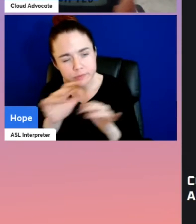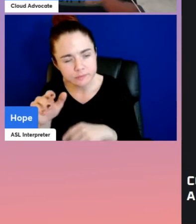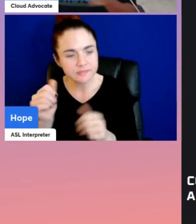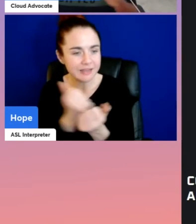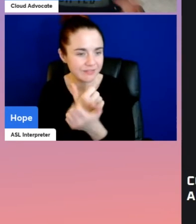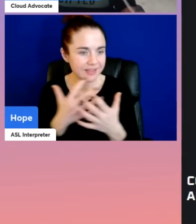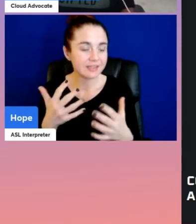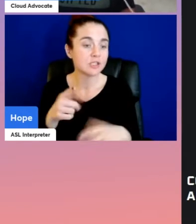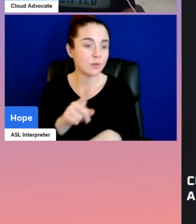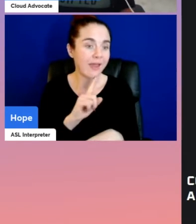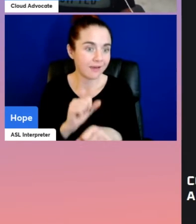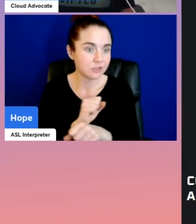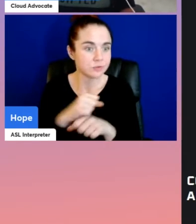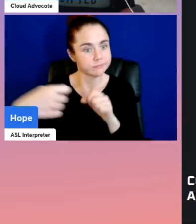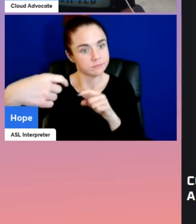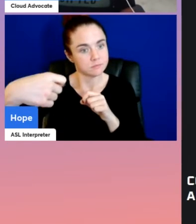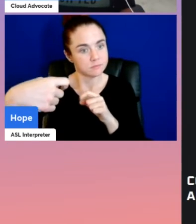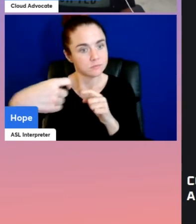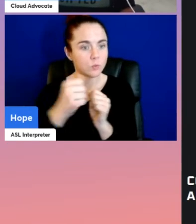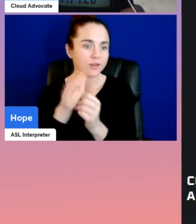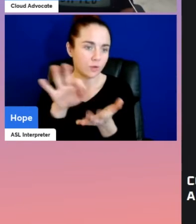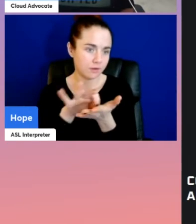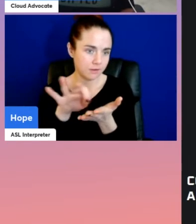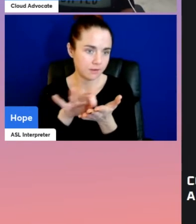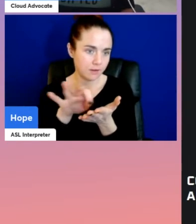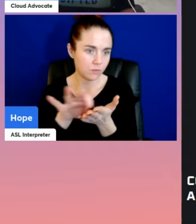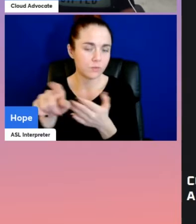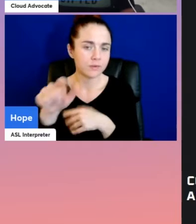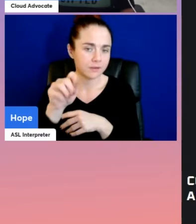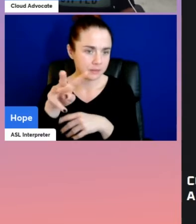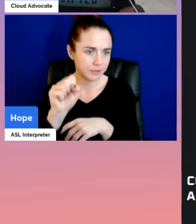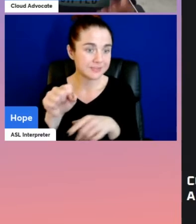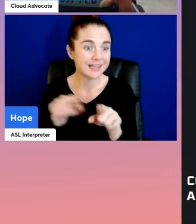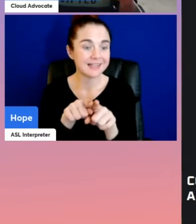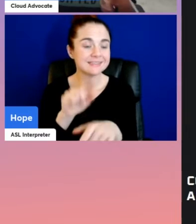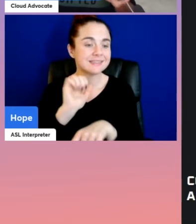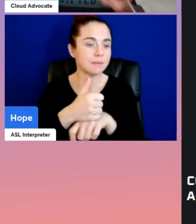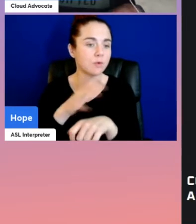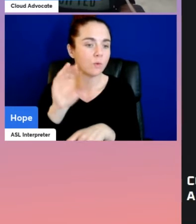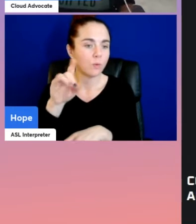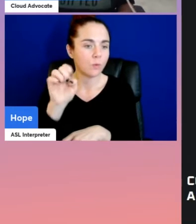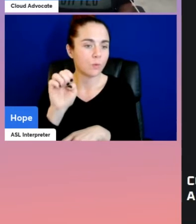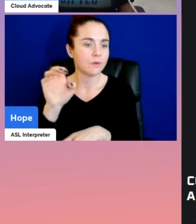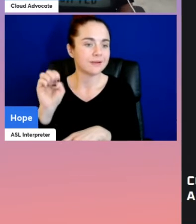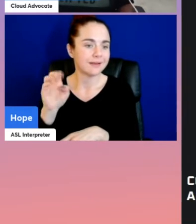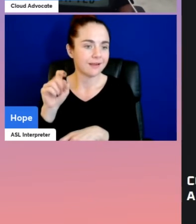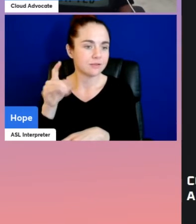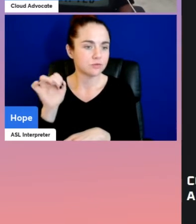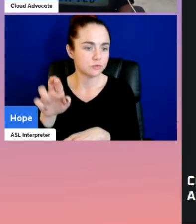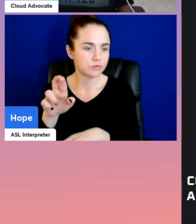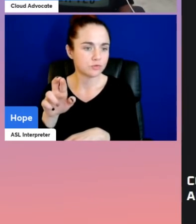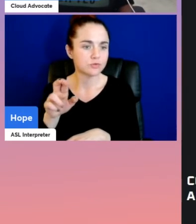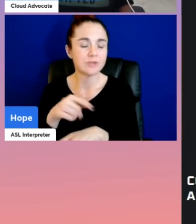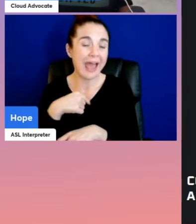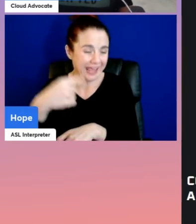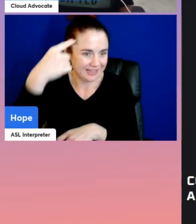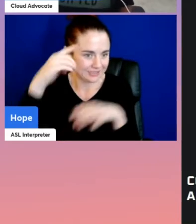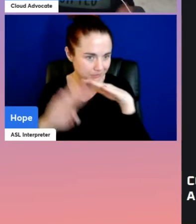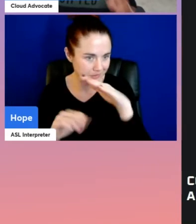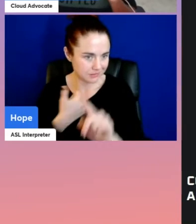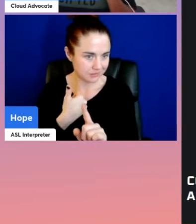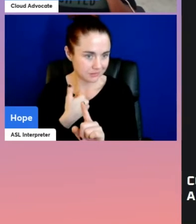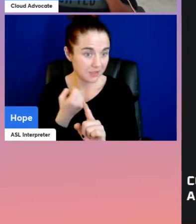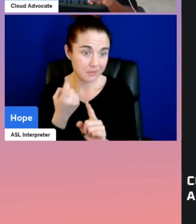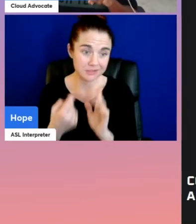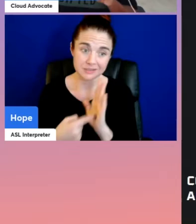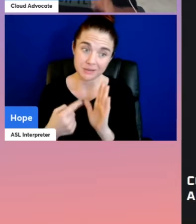actually talking to your AWS account, and then set up your code editor. It's what I like to think is basic, but sometimes it may